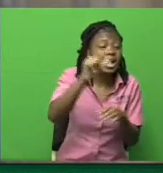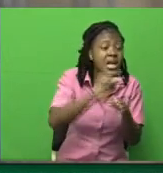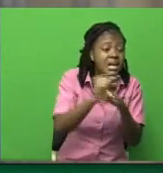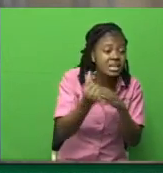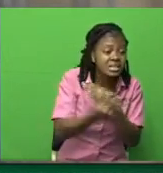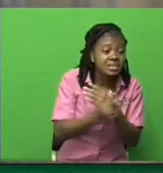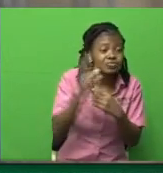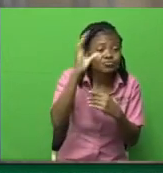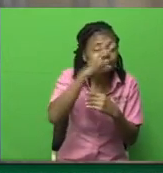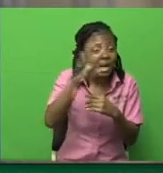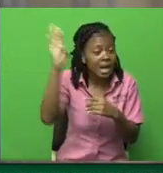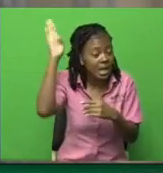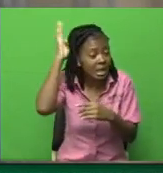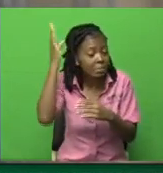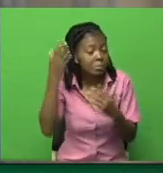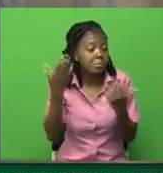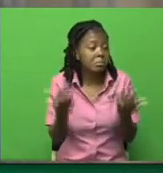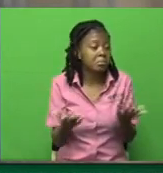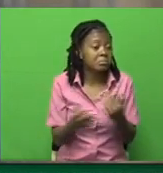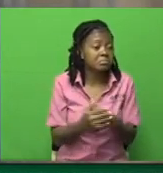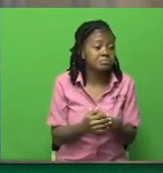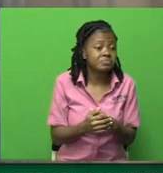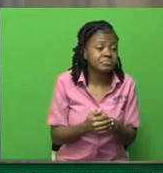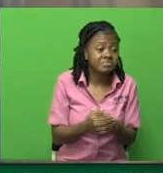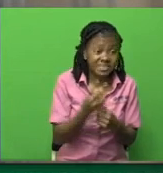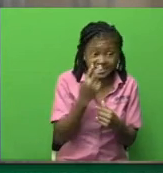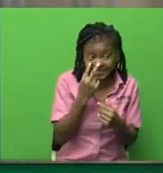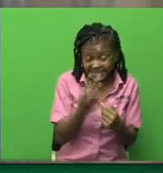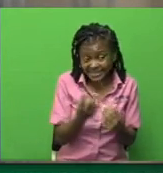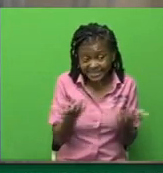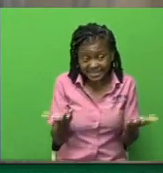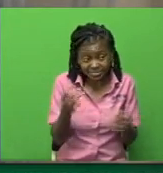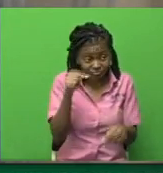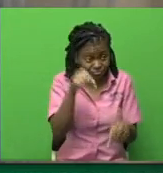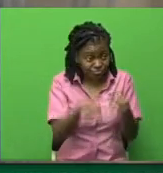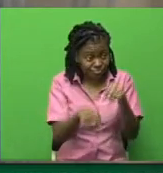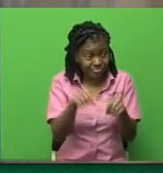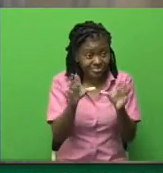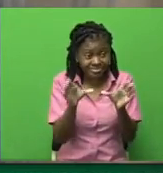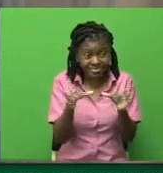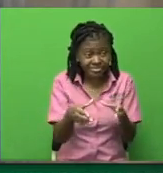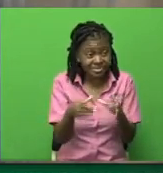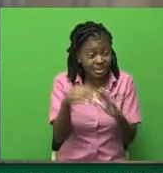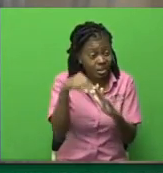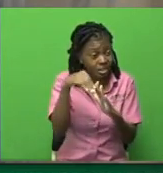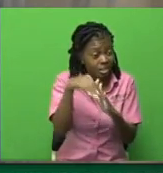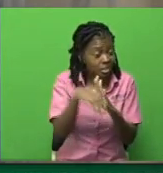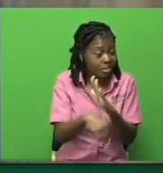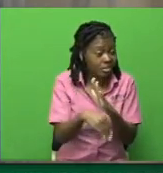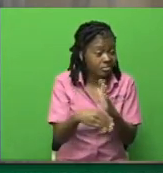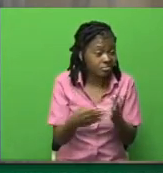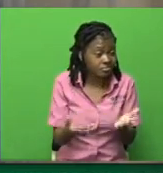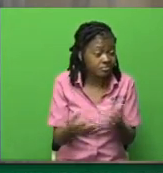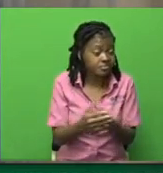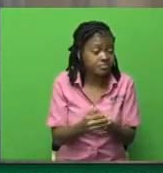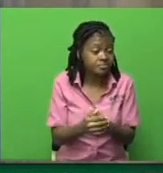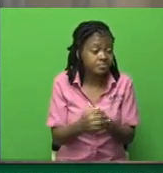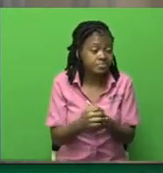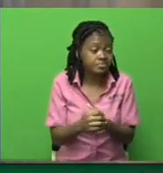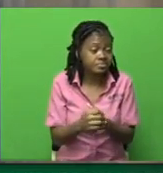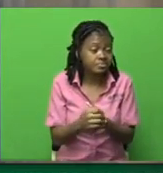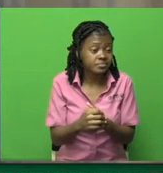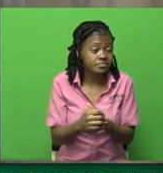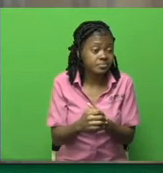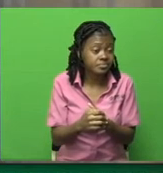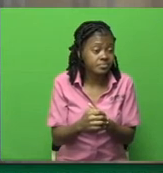and so Warren sign of the decay of the energy sector it just goes Beyond it goes beyond the